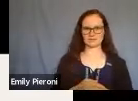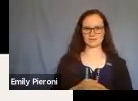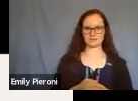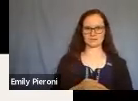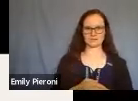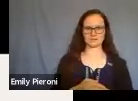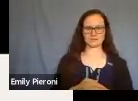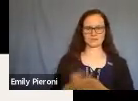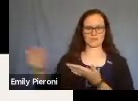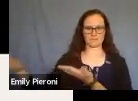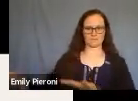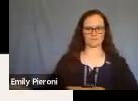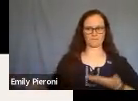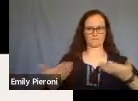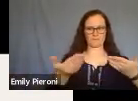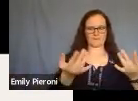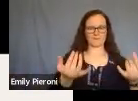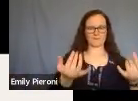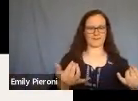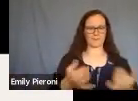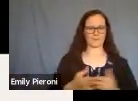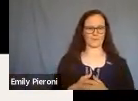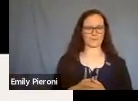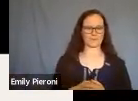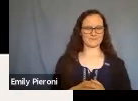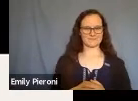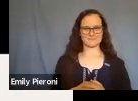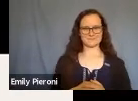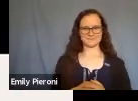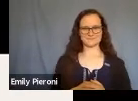now so they can